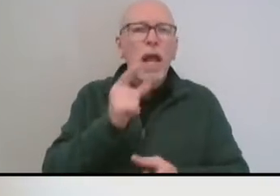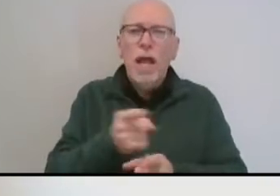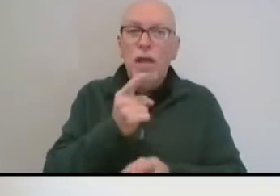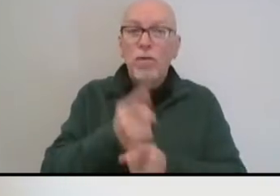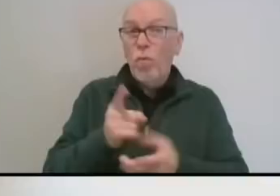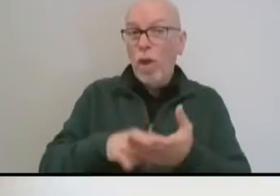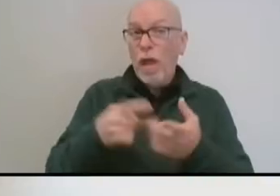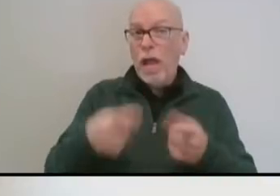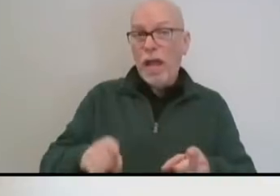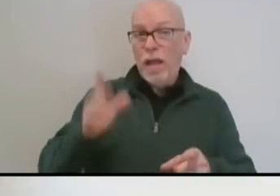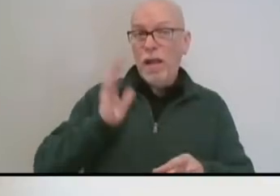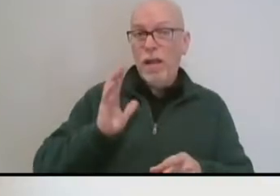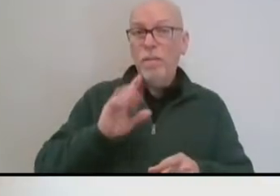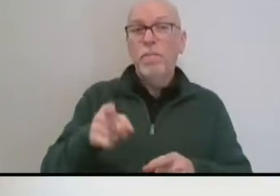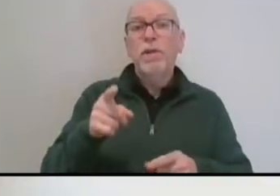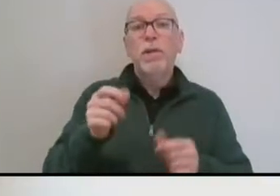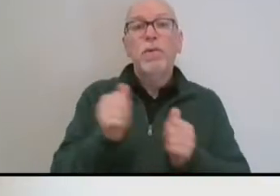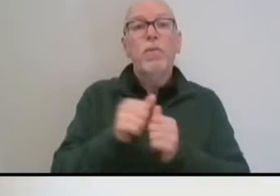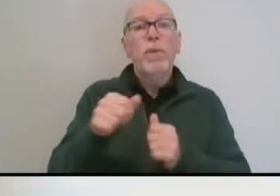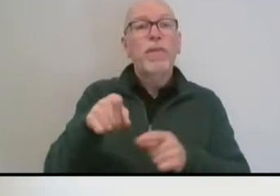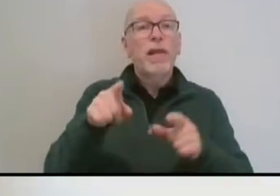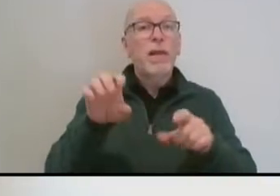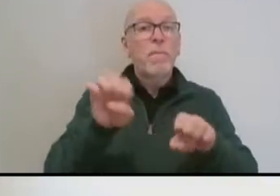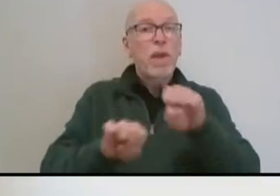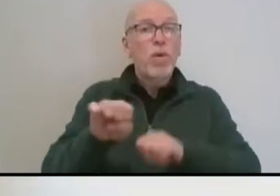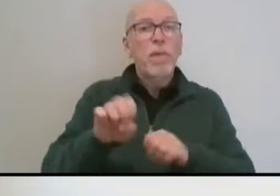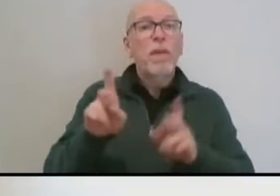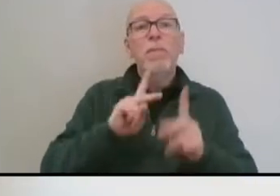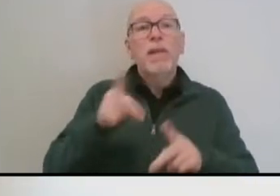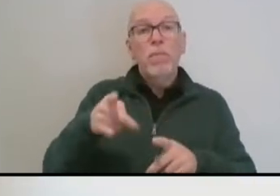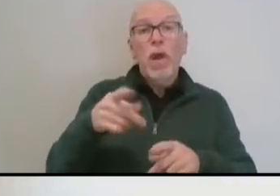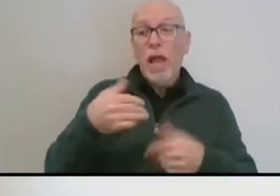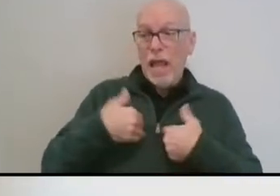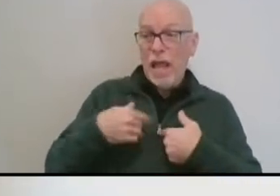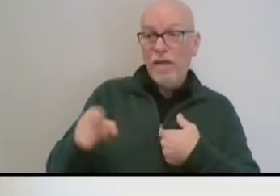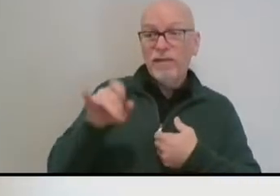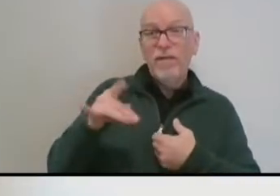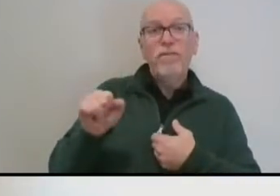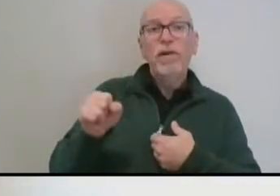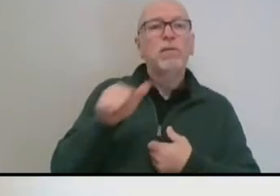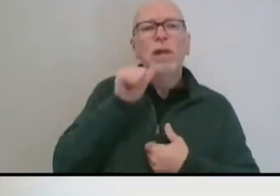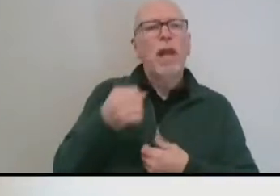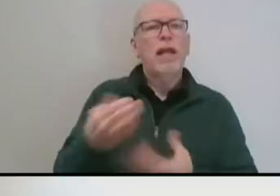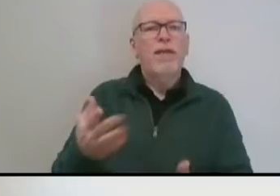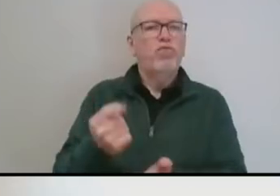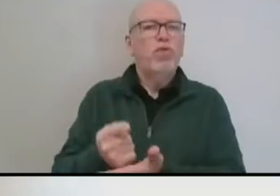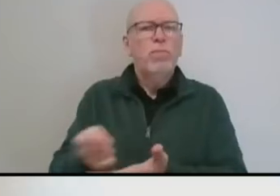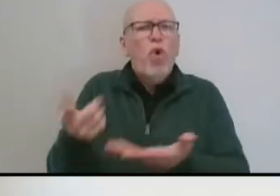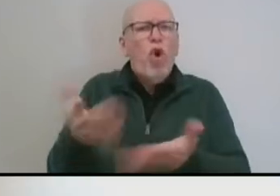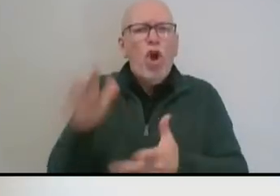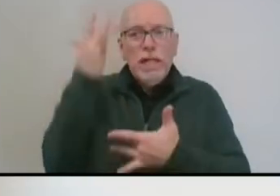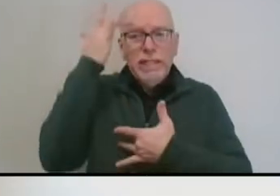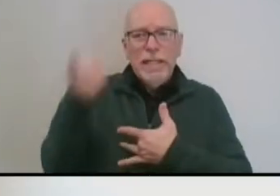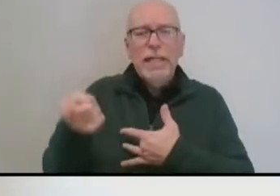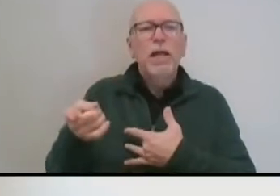was actually with the Tuskegee experiments is people were denied treatment. They were already infected and